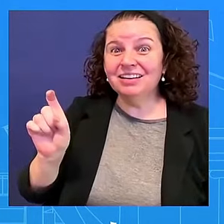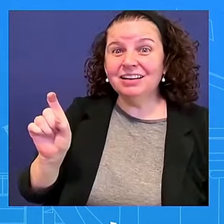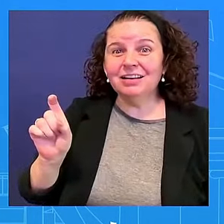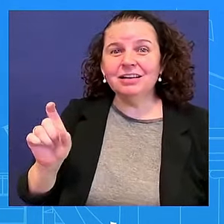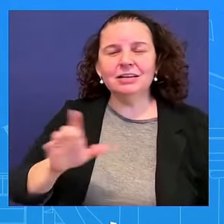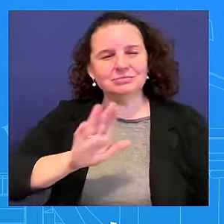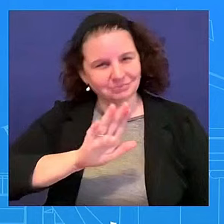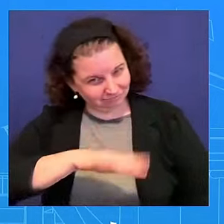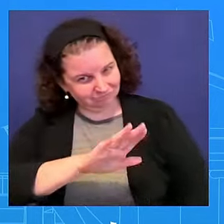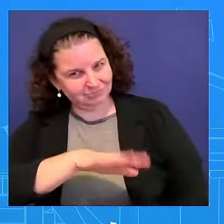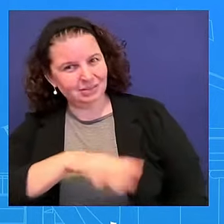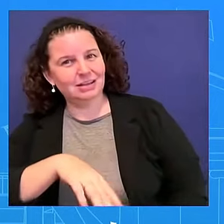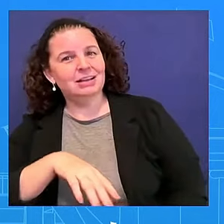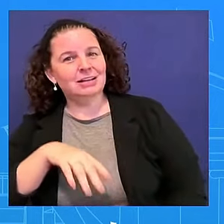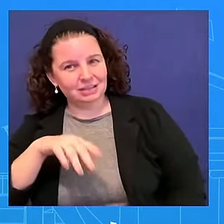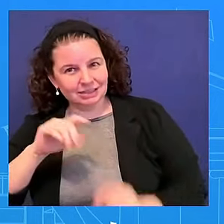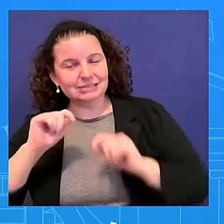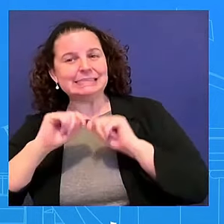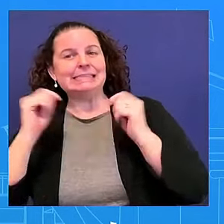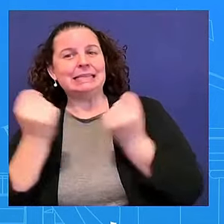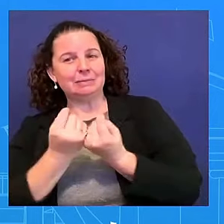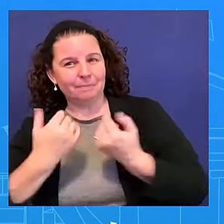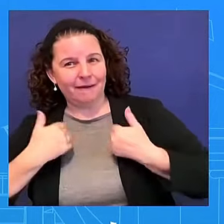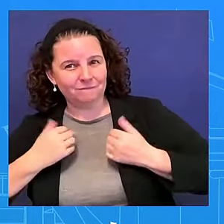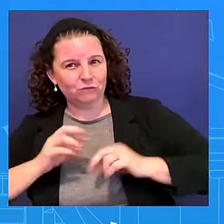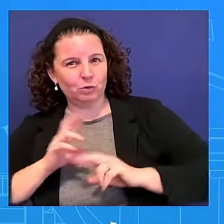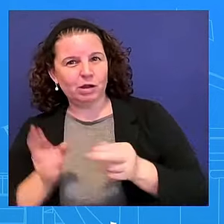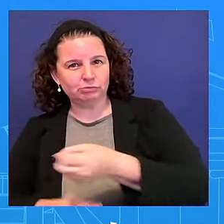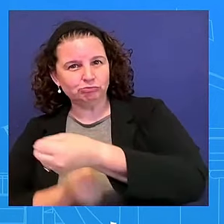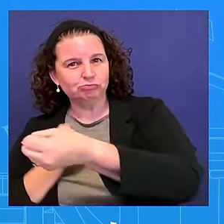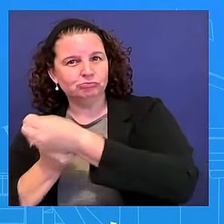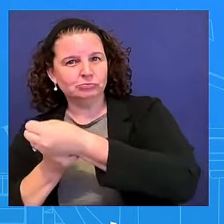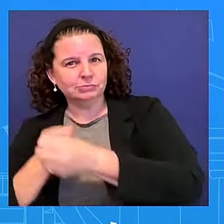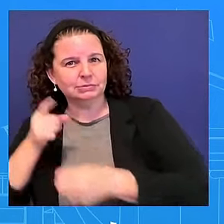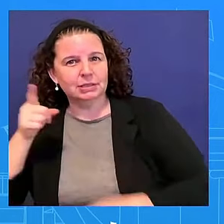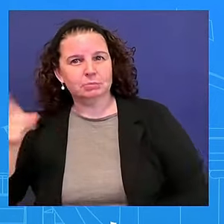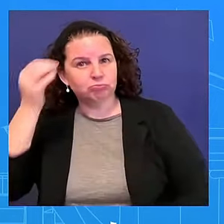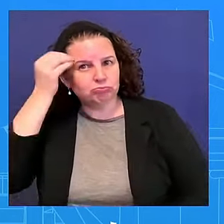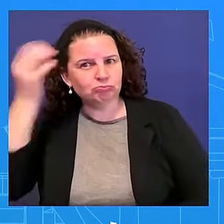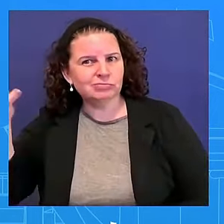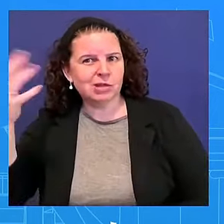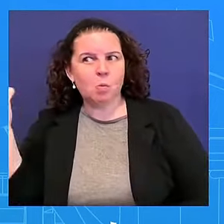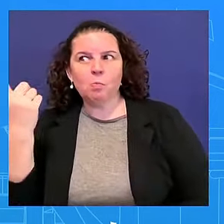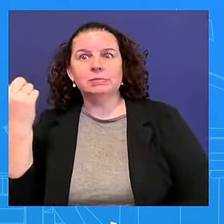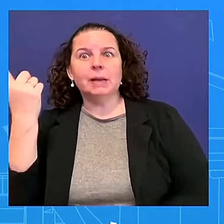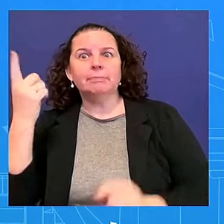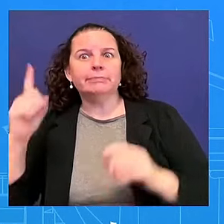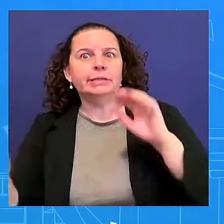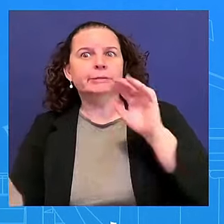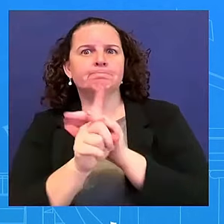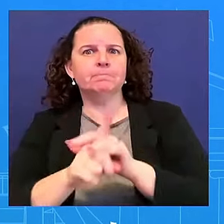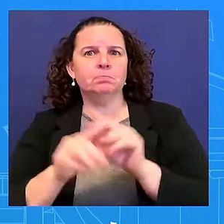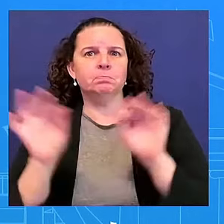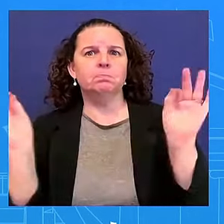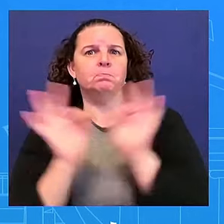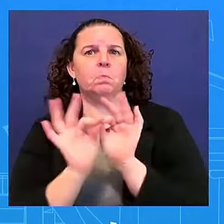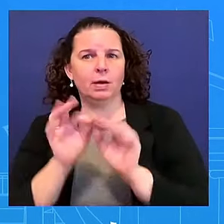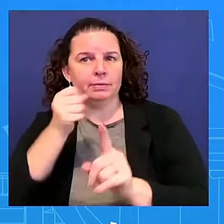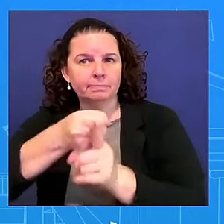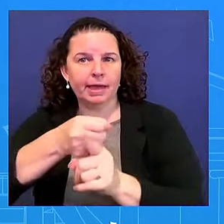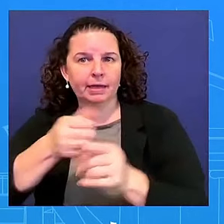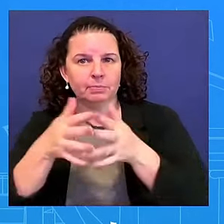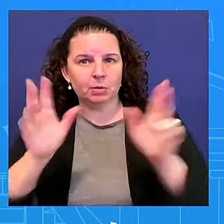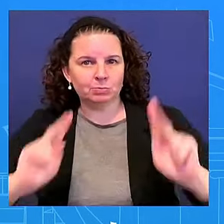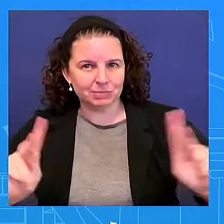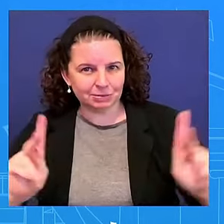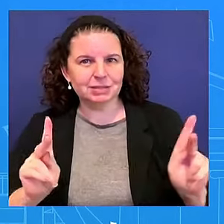is pertinent and important to the American people. He has someone or that is decided, obviously, with his National Security Council